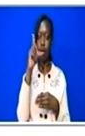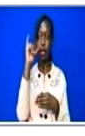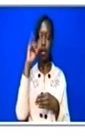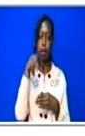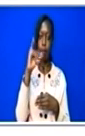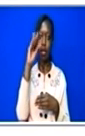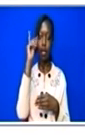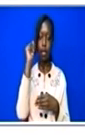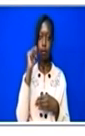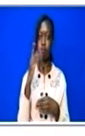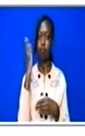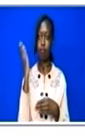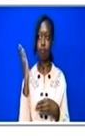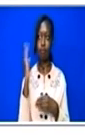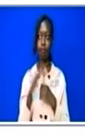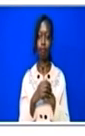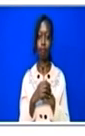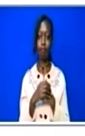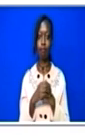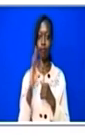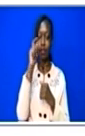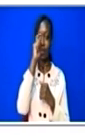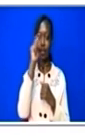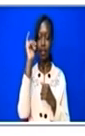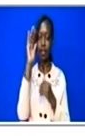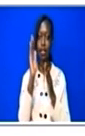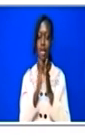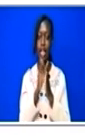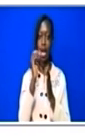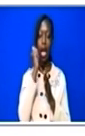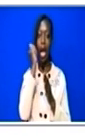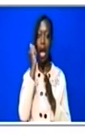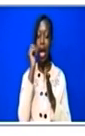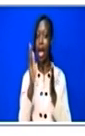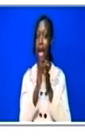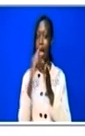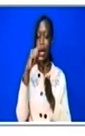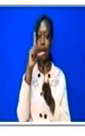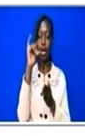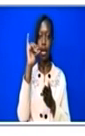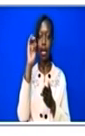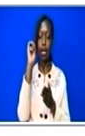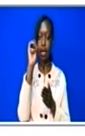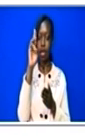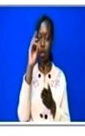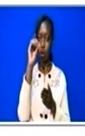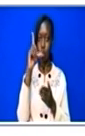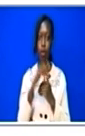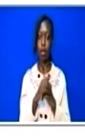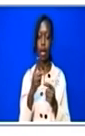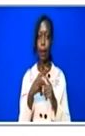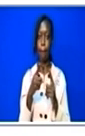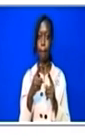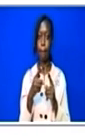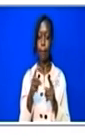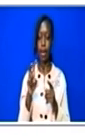They are Fatty here. acids and and glycerol. Very good. exactly. You have fatty acids and Yes. glycerol. But then you keep on checking the correct spelling